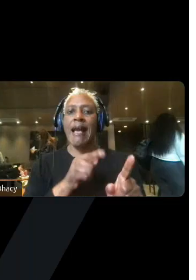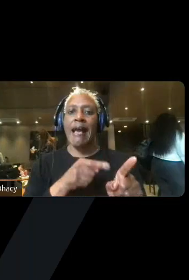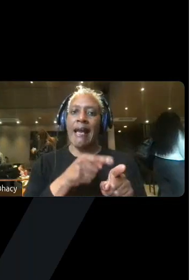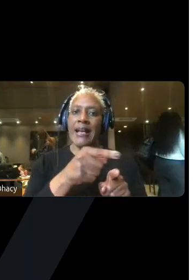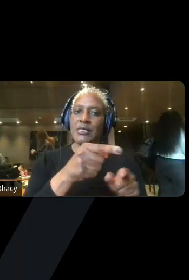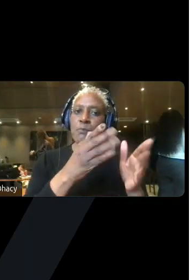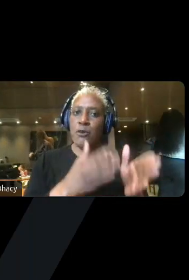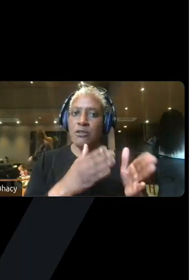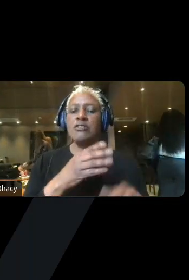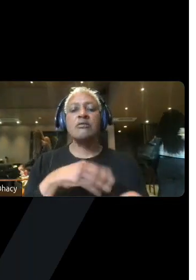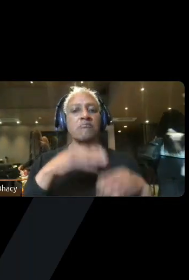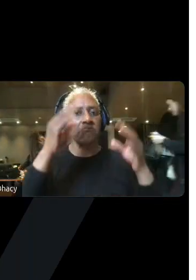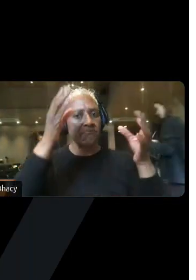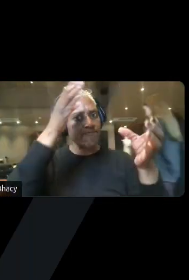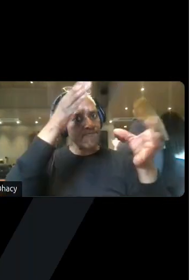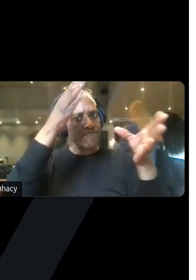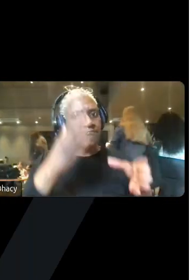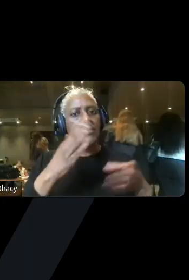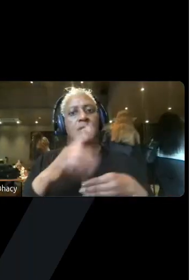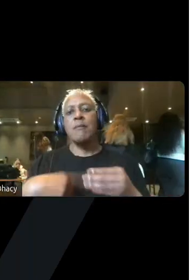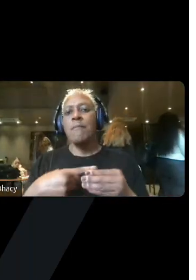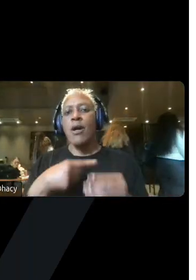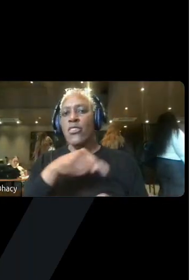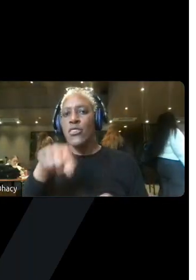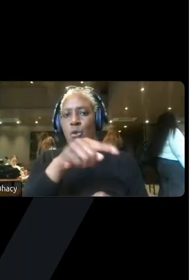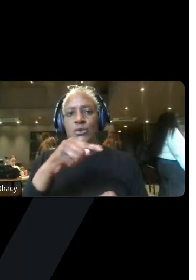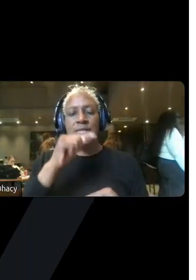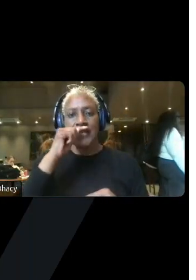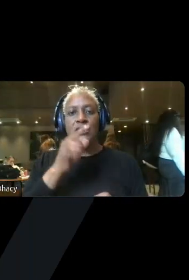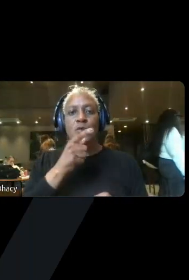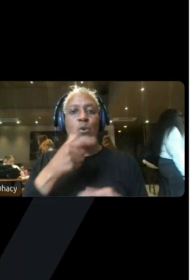significant needs. We can go to the next slide.